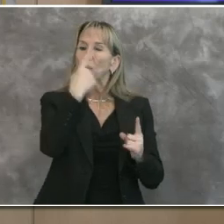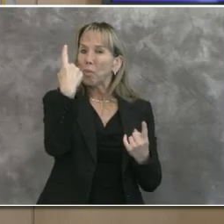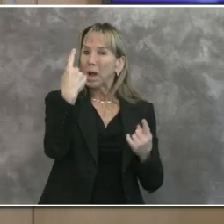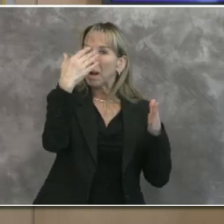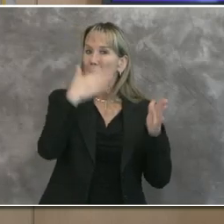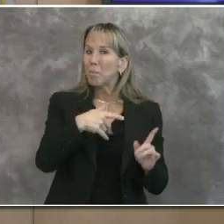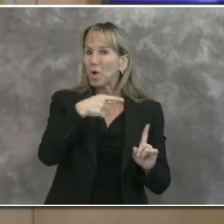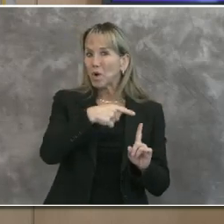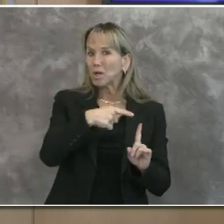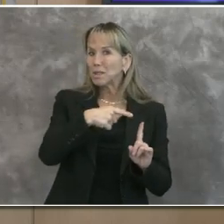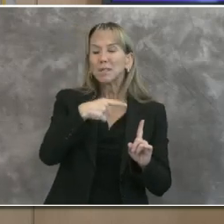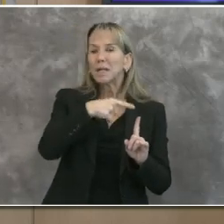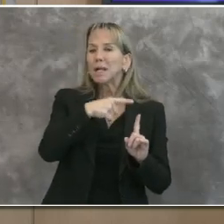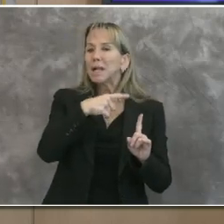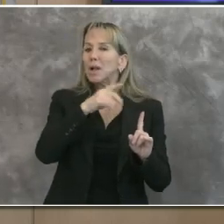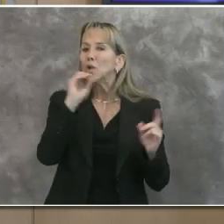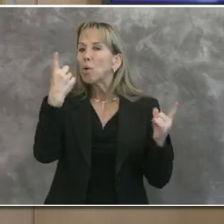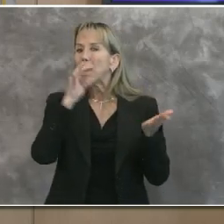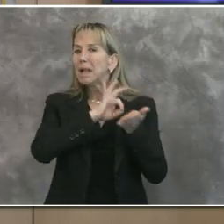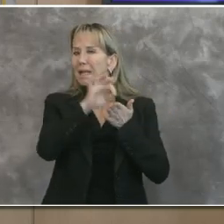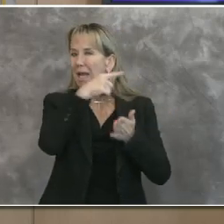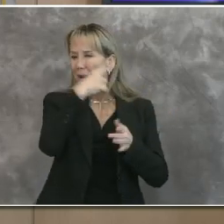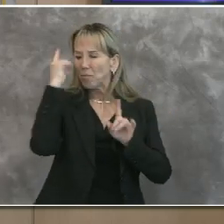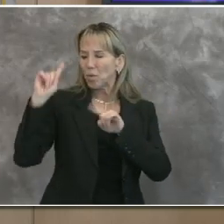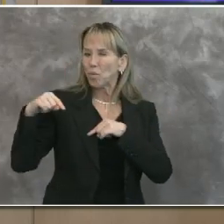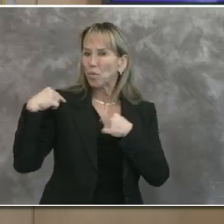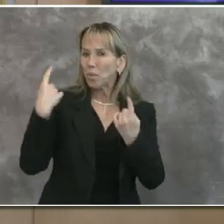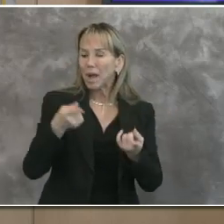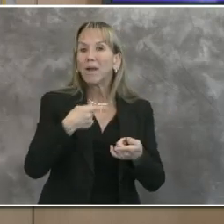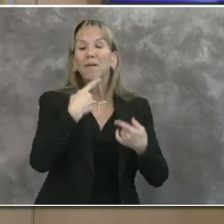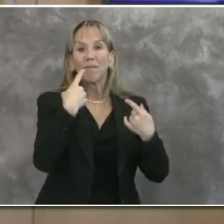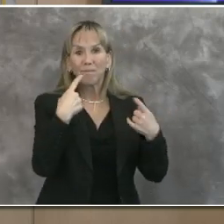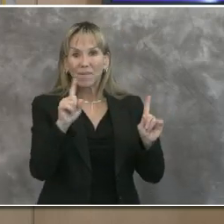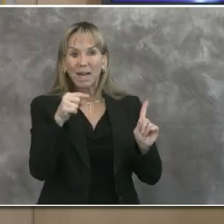was unaccounted for some time. A public health order was